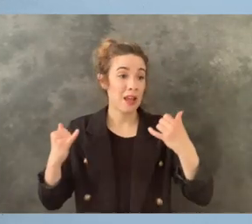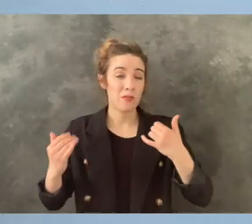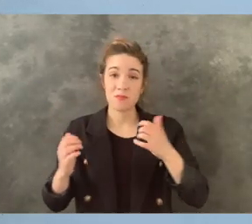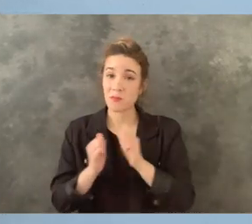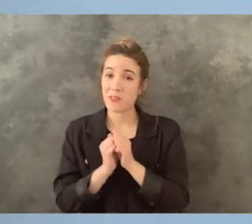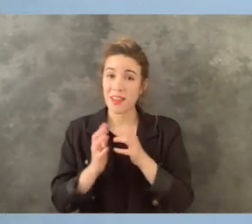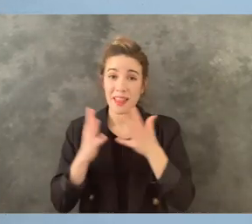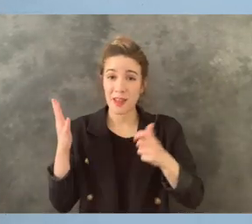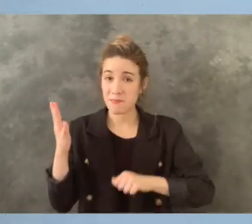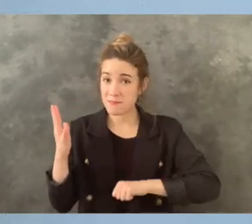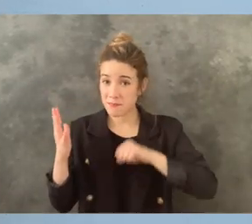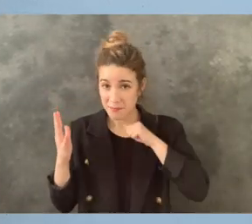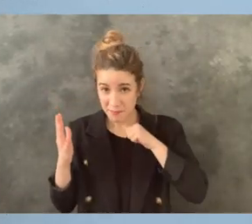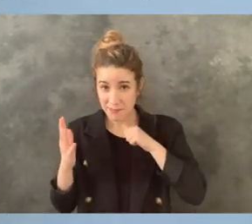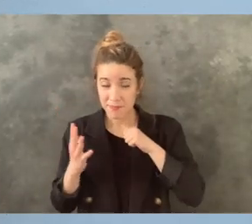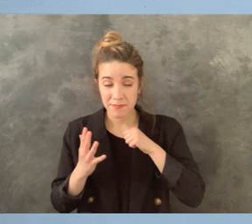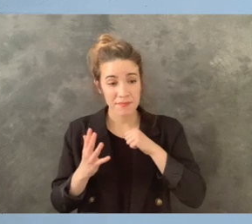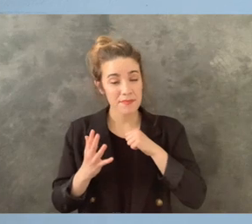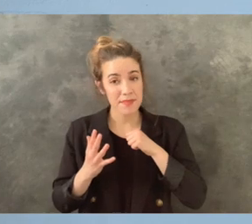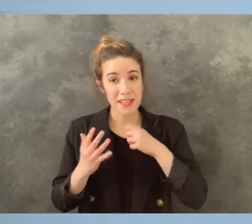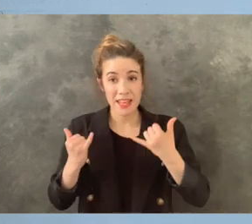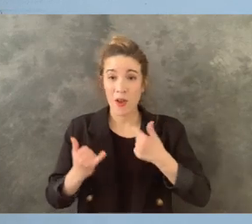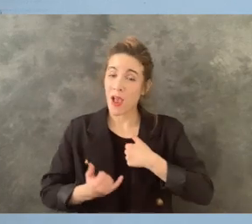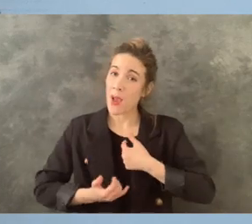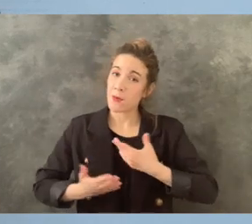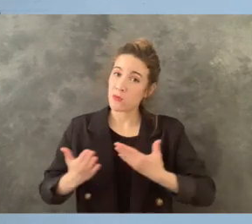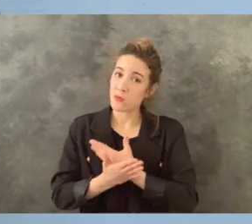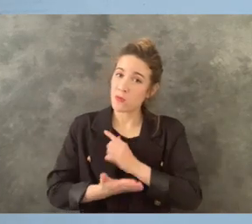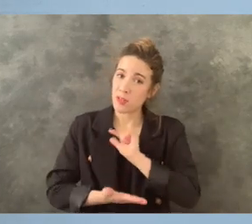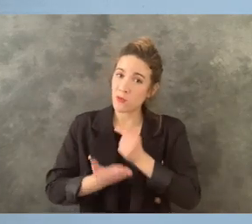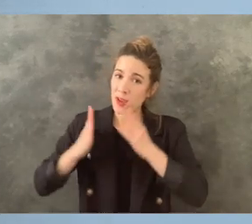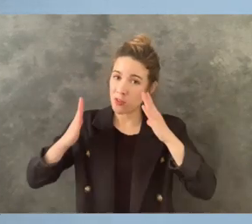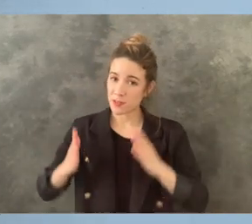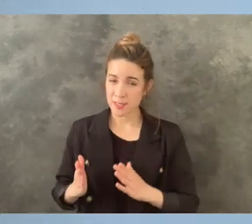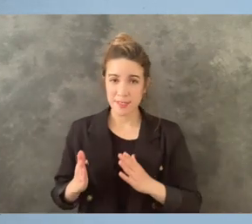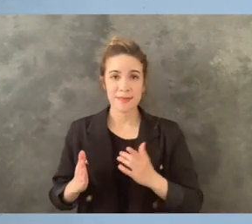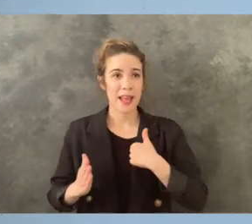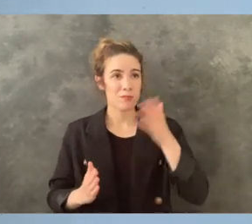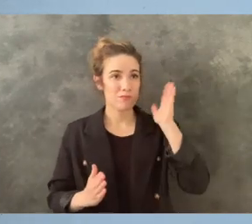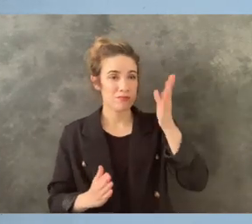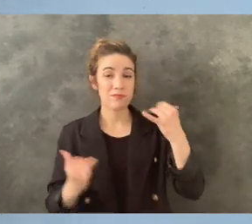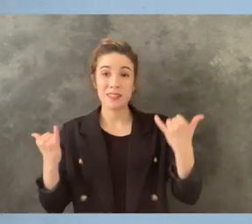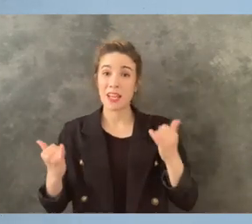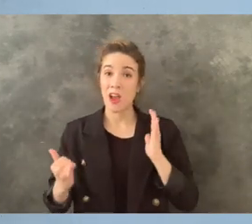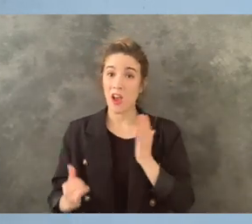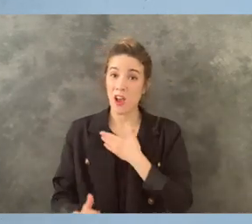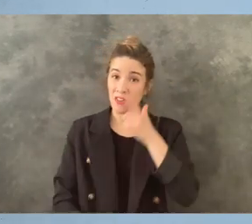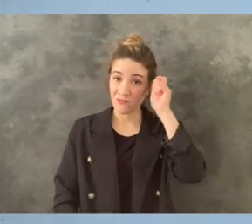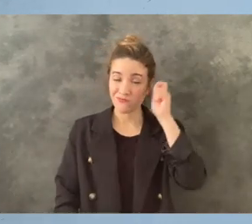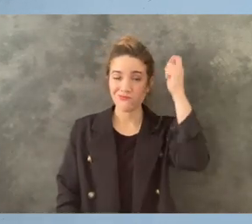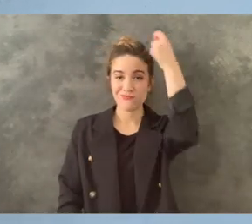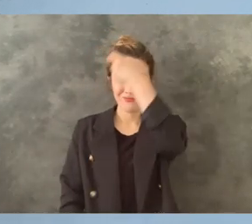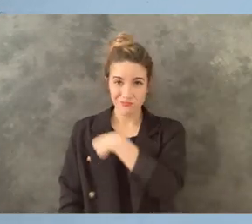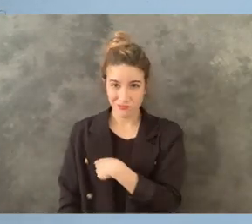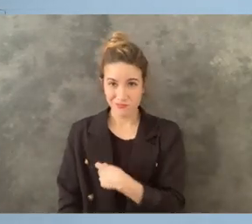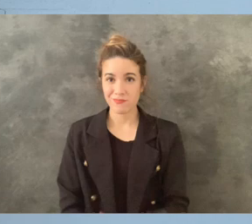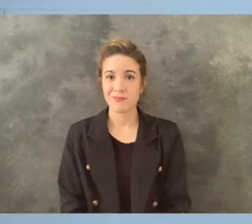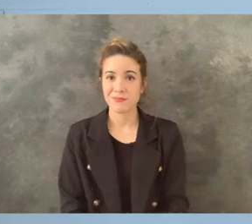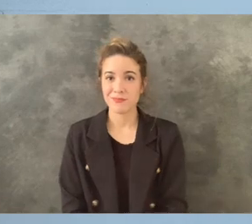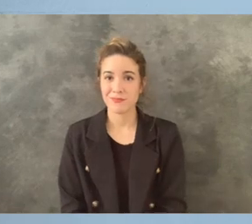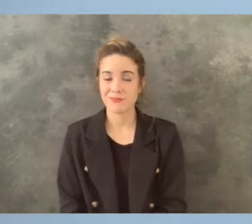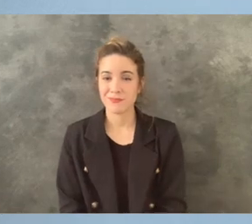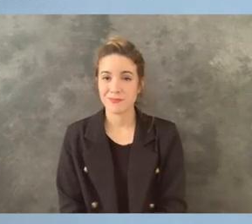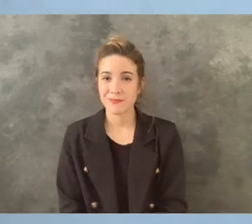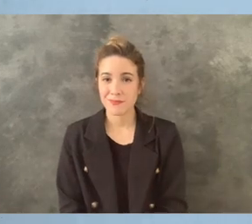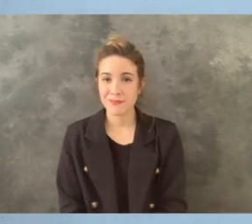that I address you as the newly certified graduates of Gulf High School's Class of 2020. Now let us turn our tassels in recognition of our achievement.